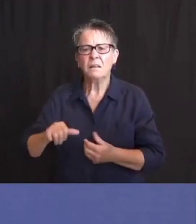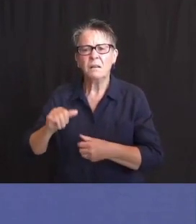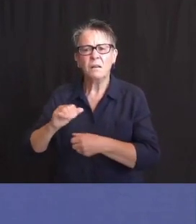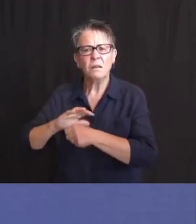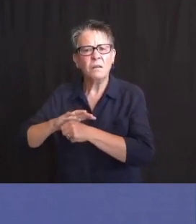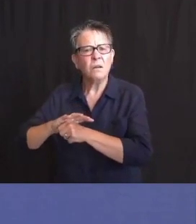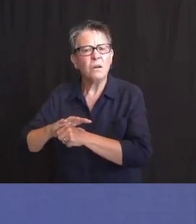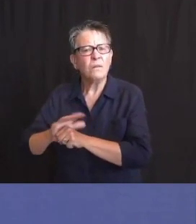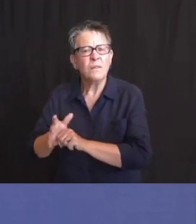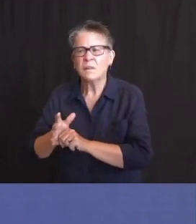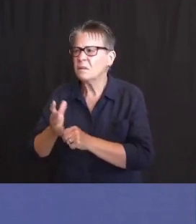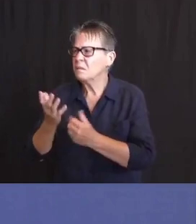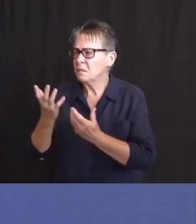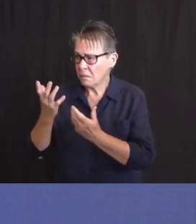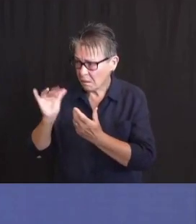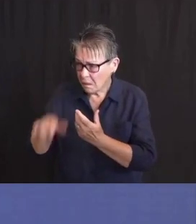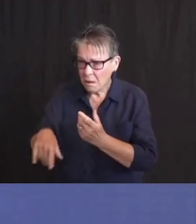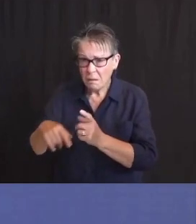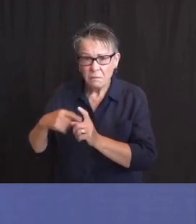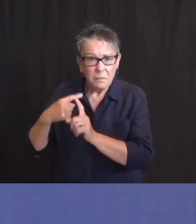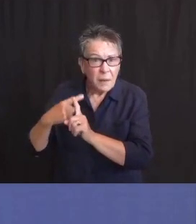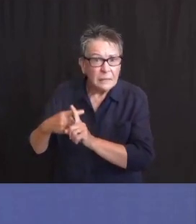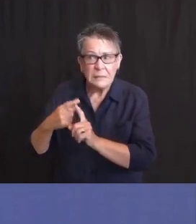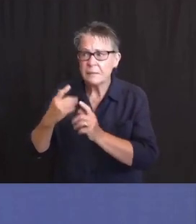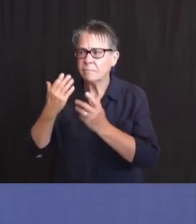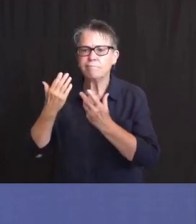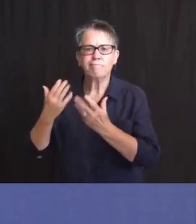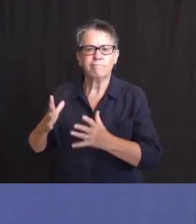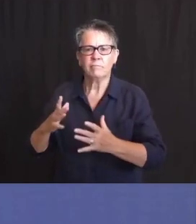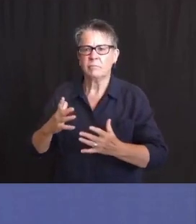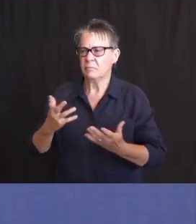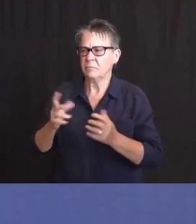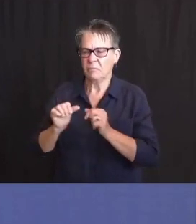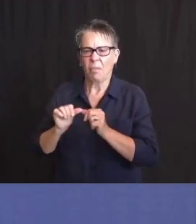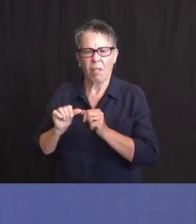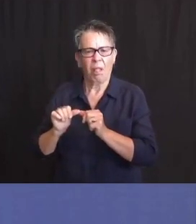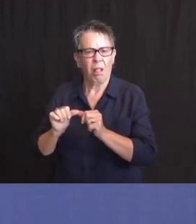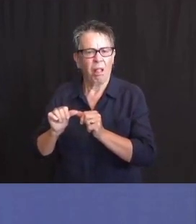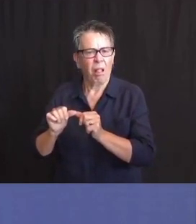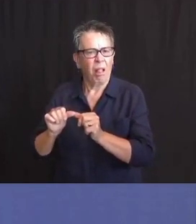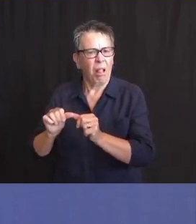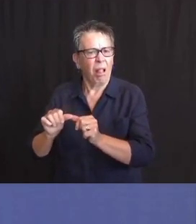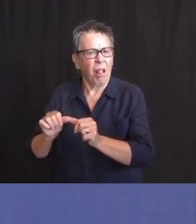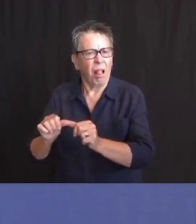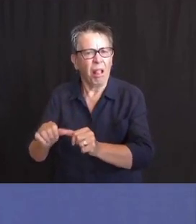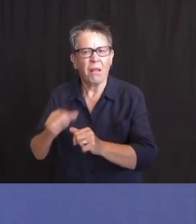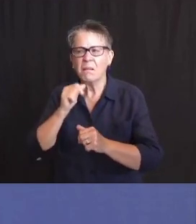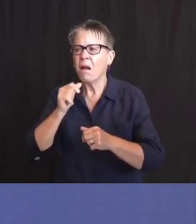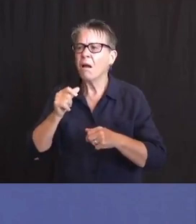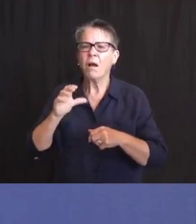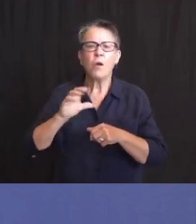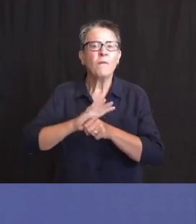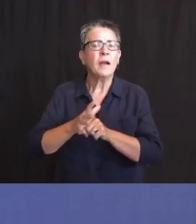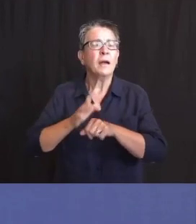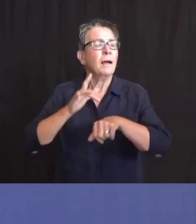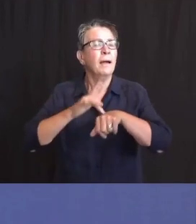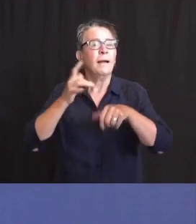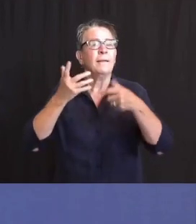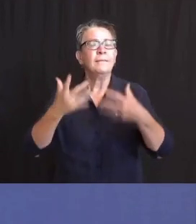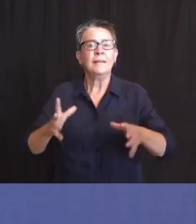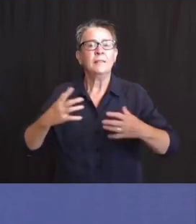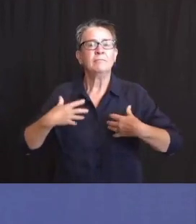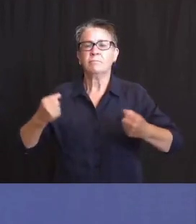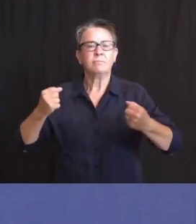not only does that, to your very good point, that creates another health challenge that we're going to have to collectively deal